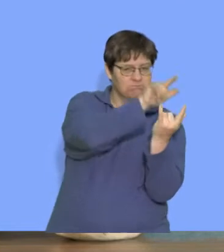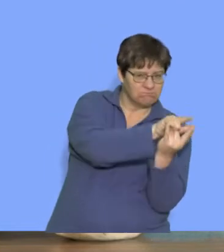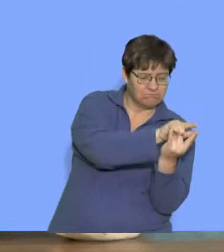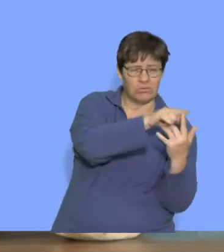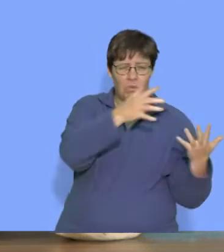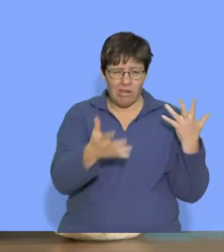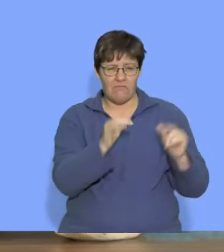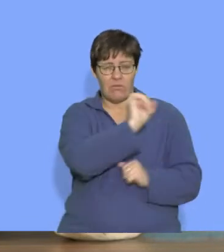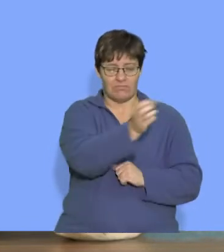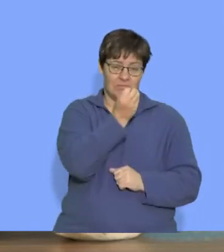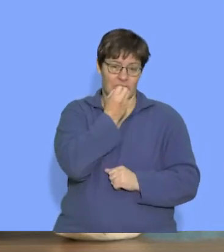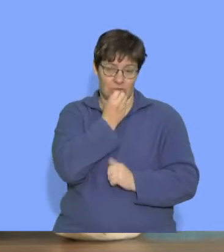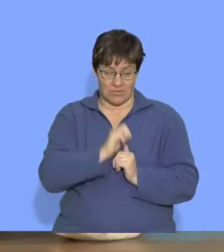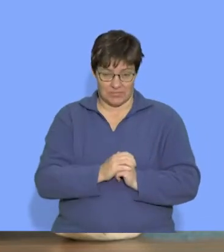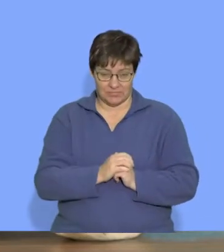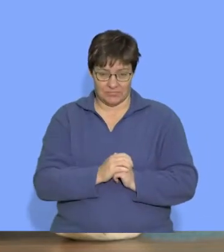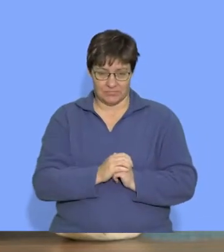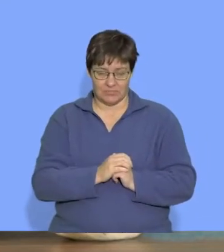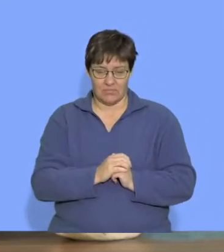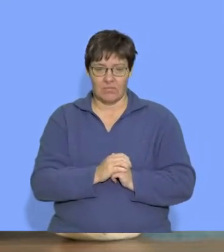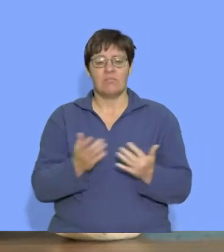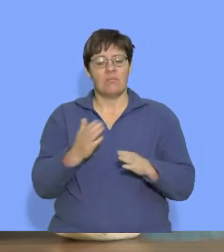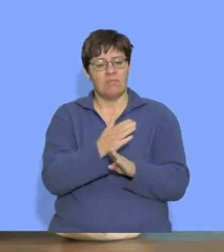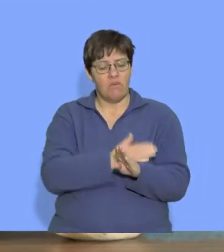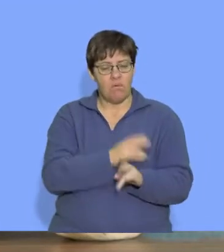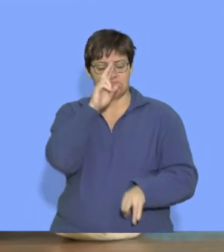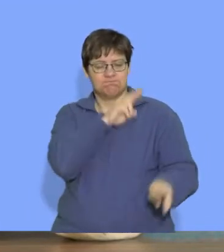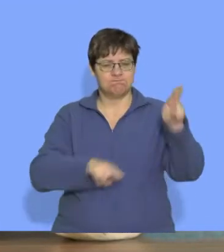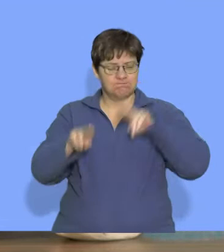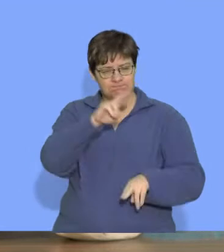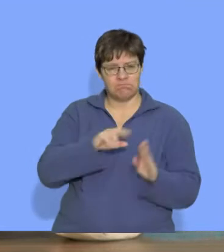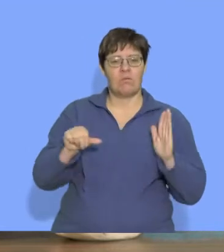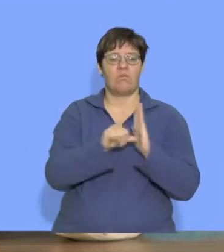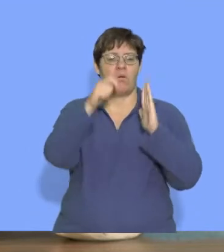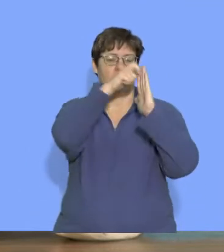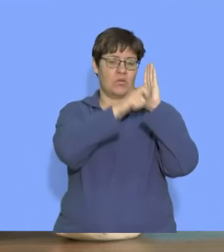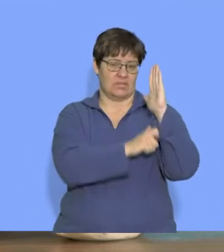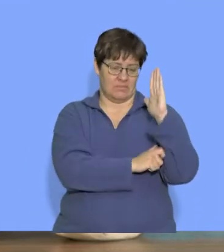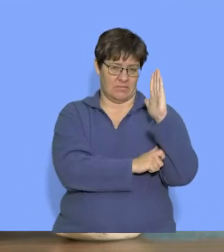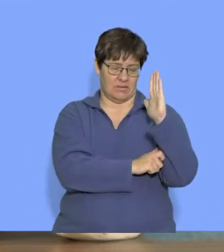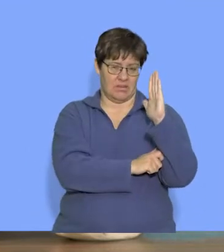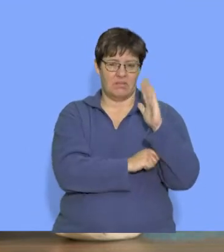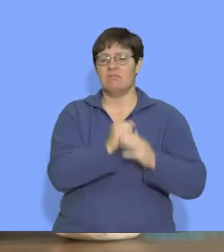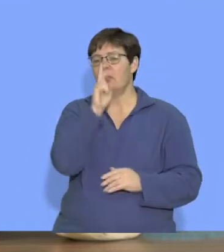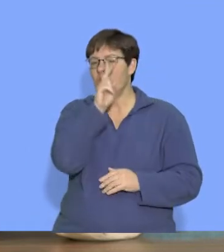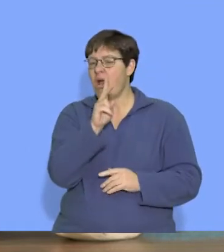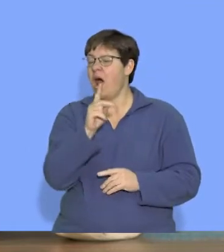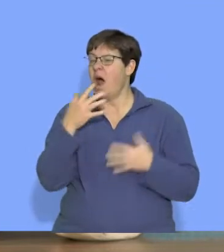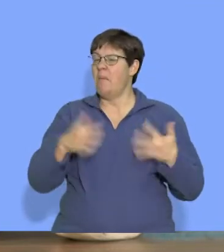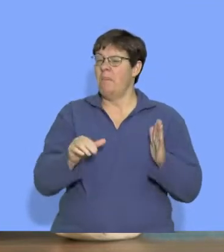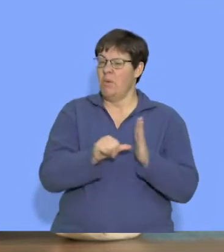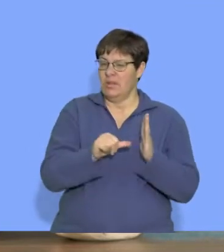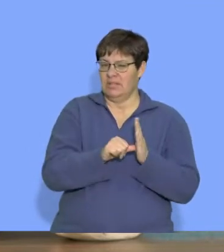nutrition. It's important that before we get into the lesson that we overview the core concepts and we look at some important